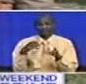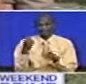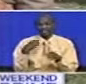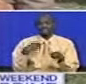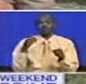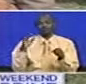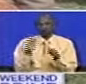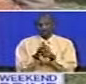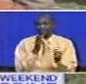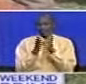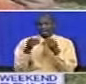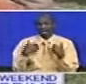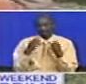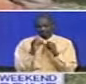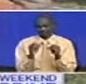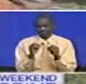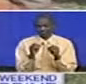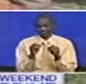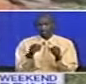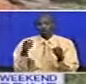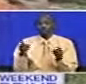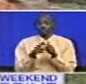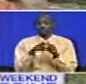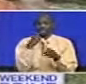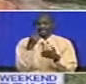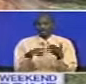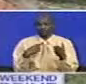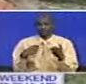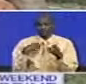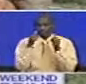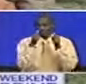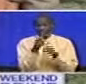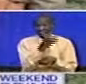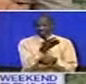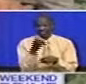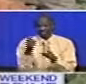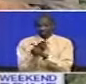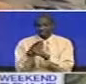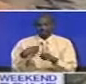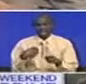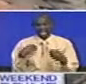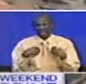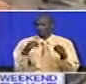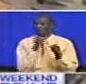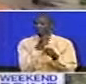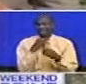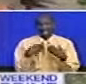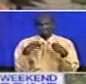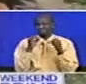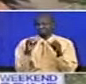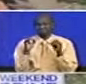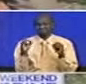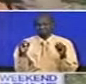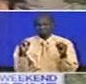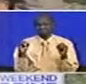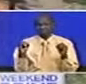prepared. Other than the graffiti I mentioned on some of our posters, I don't have any other complaint